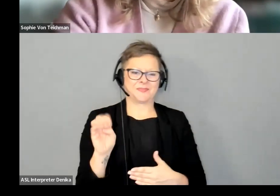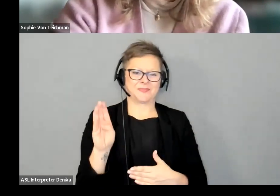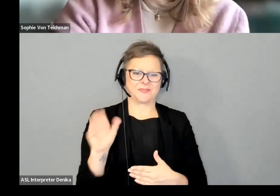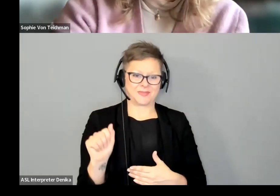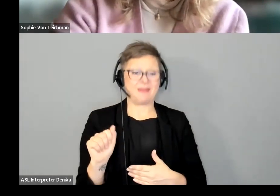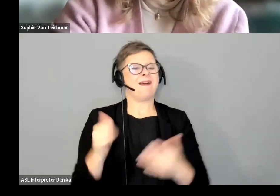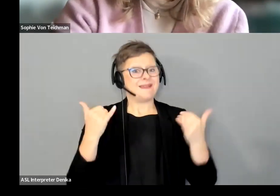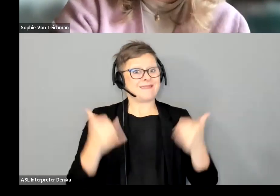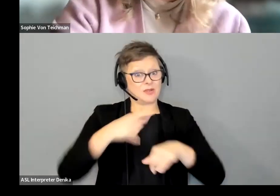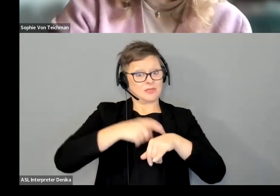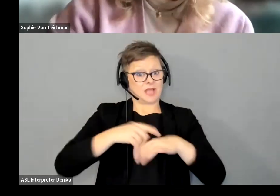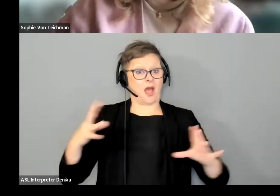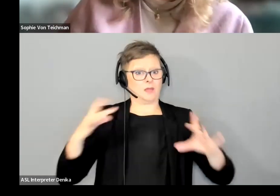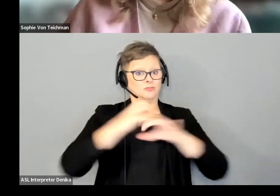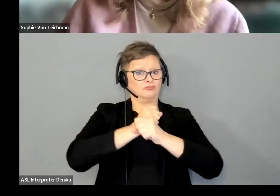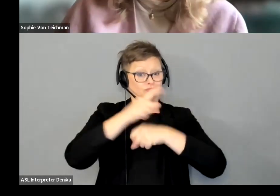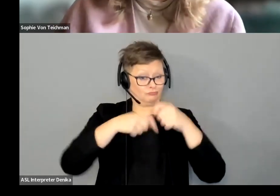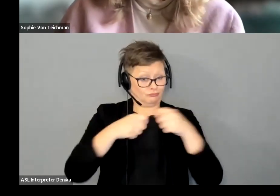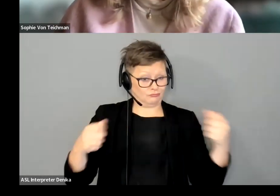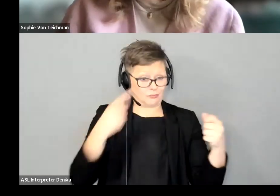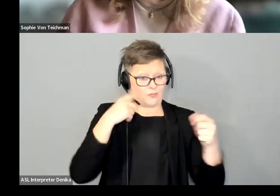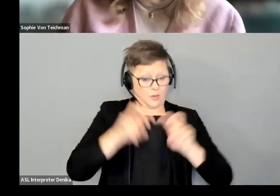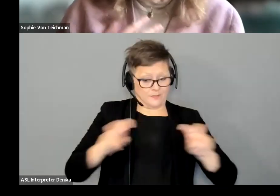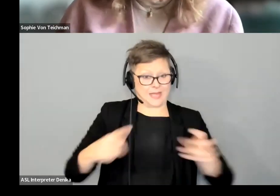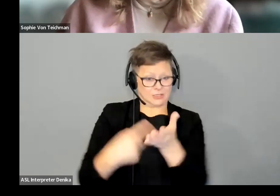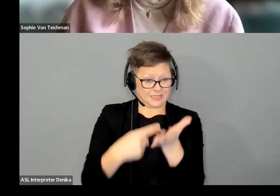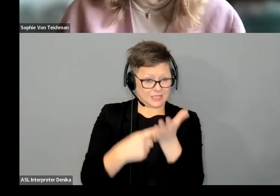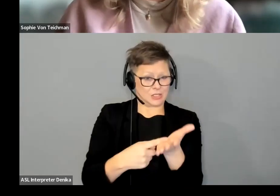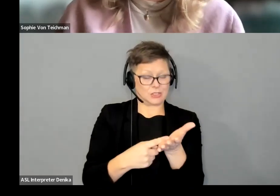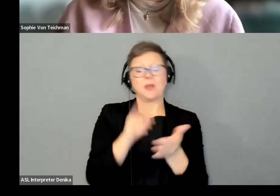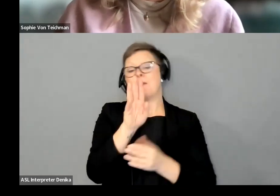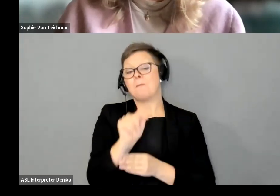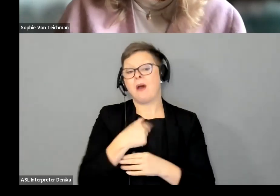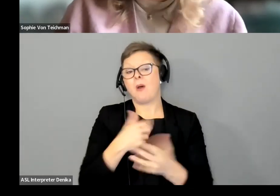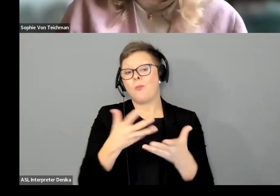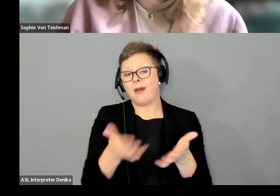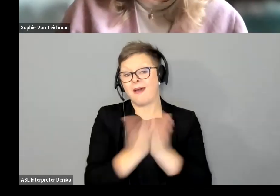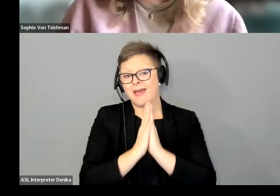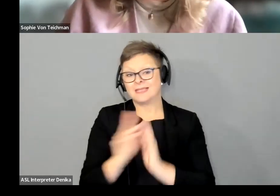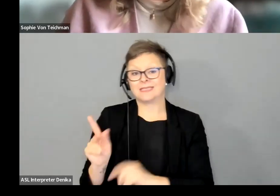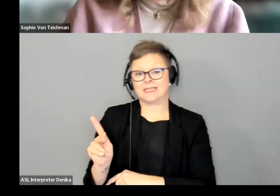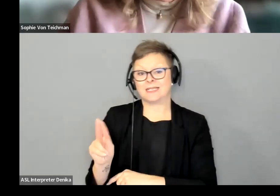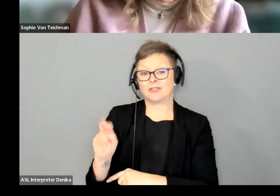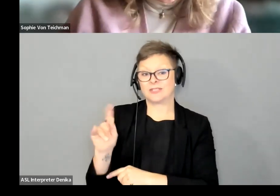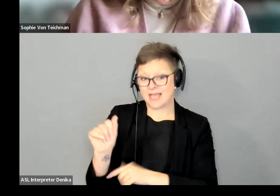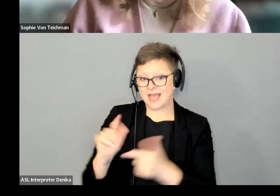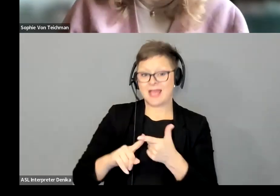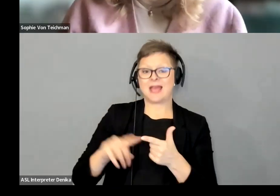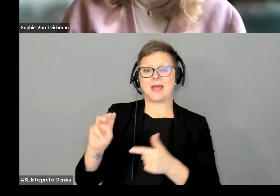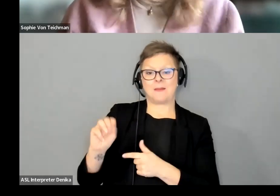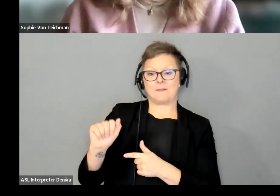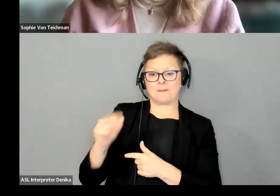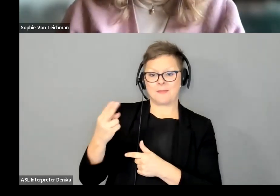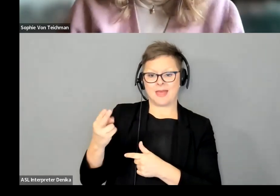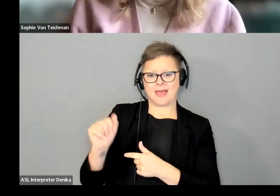our time for the panel discussion, but I do quickly want to ask Christina and Mahadio and Rebecca, you as well,